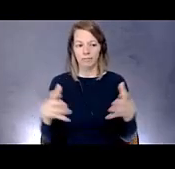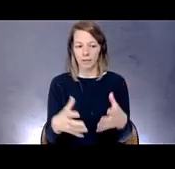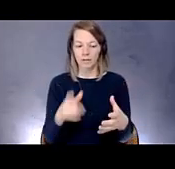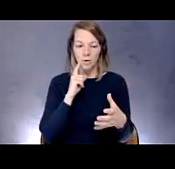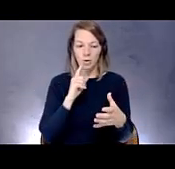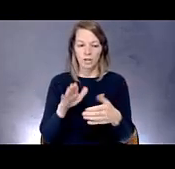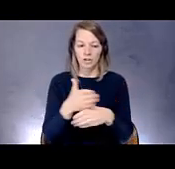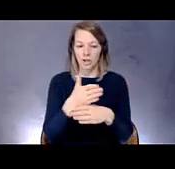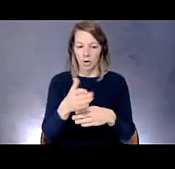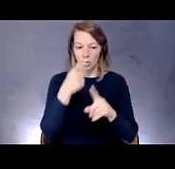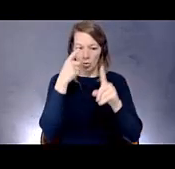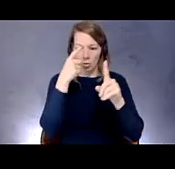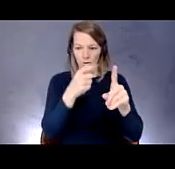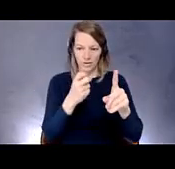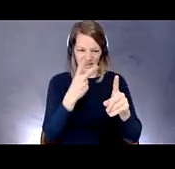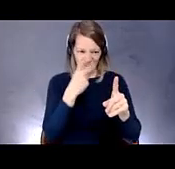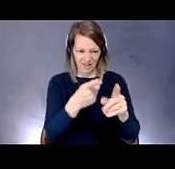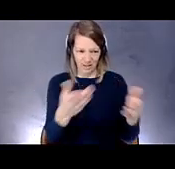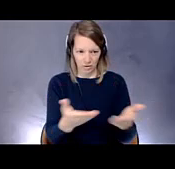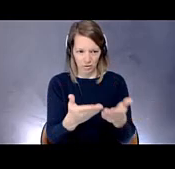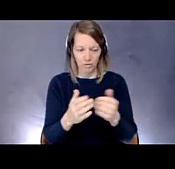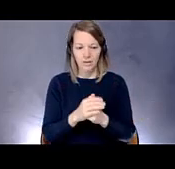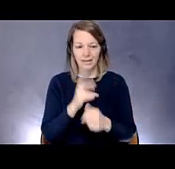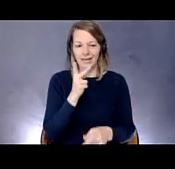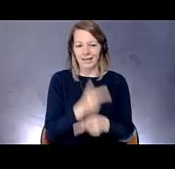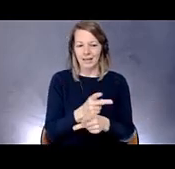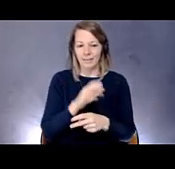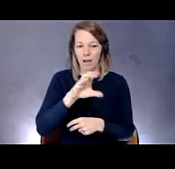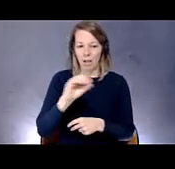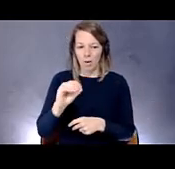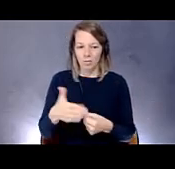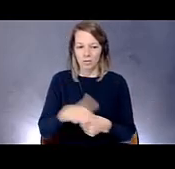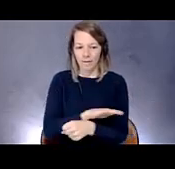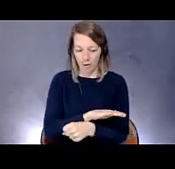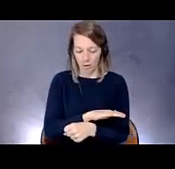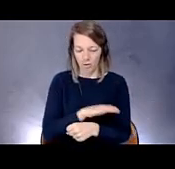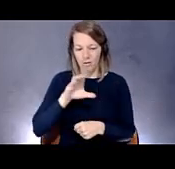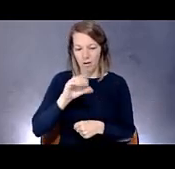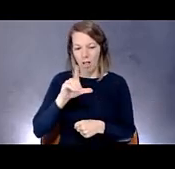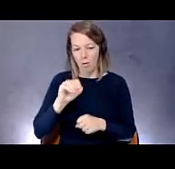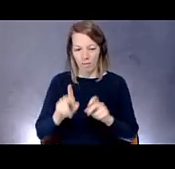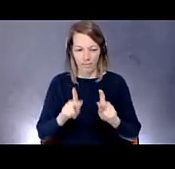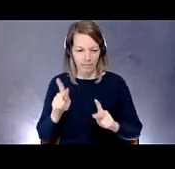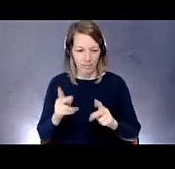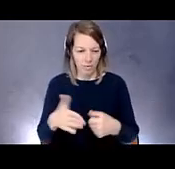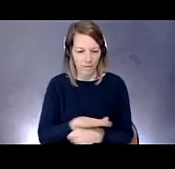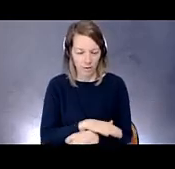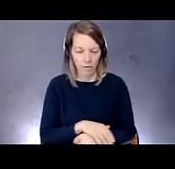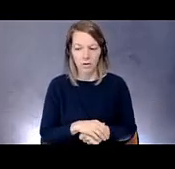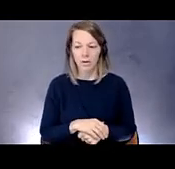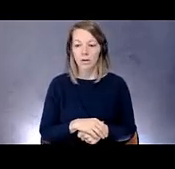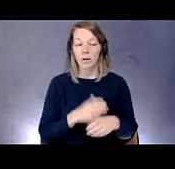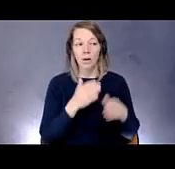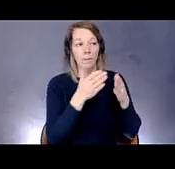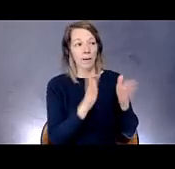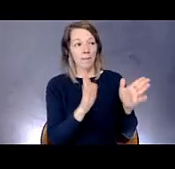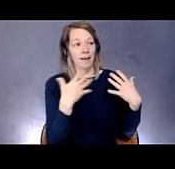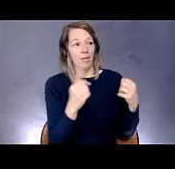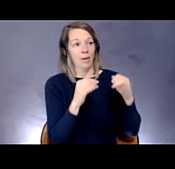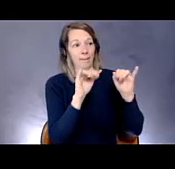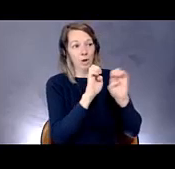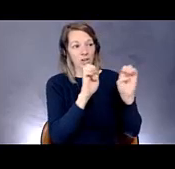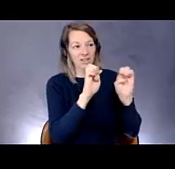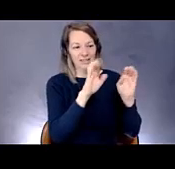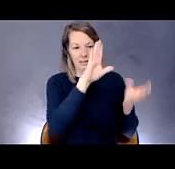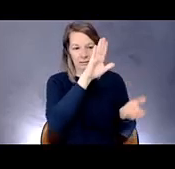shared goal, which you can see on the screen, which is to keep Coloradans covered as we enter the end of the public health emergency, and for